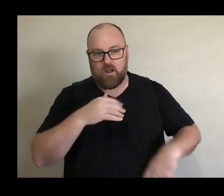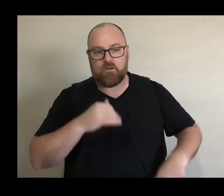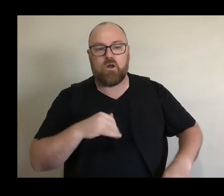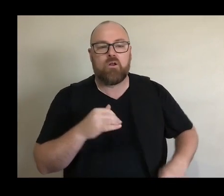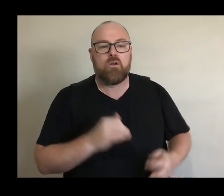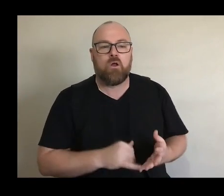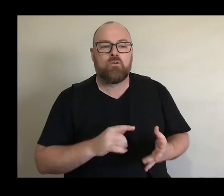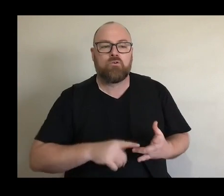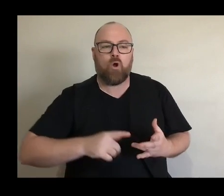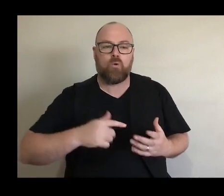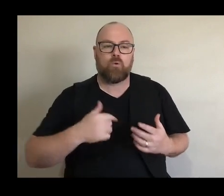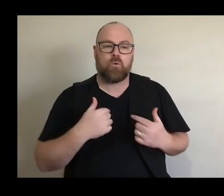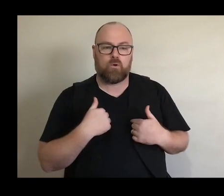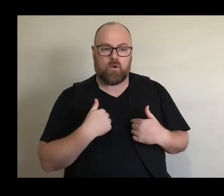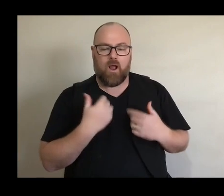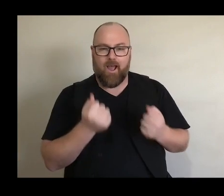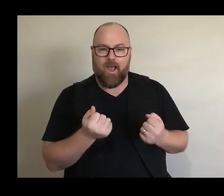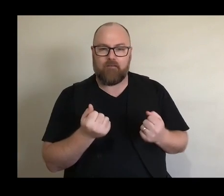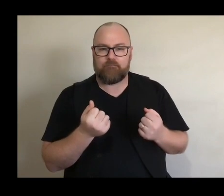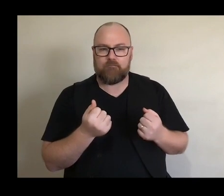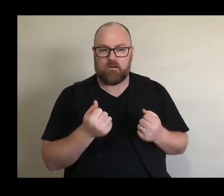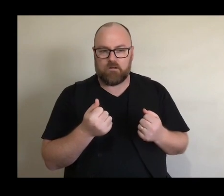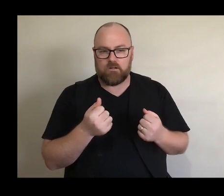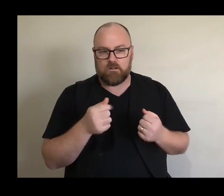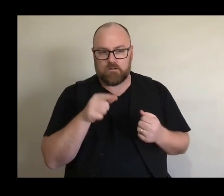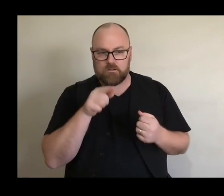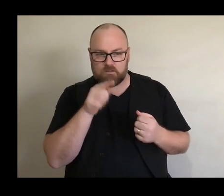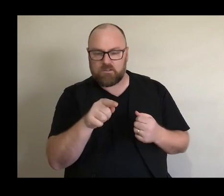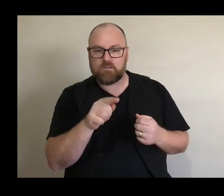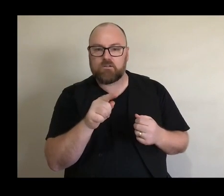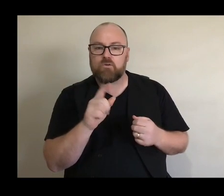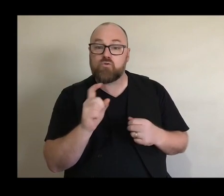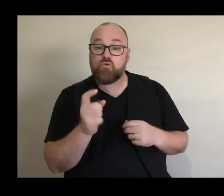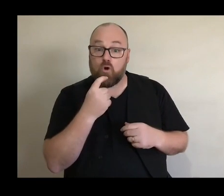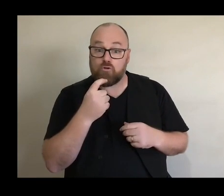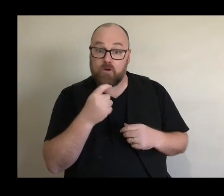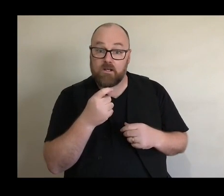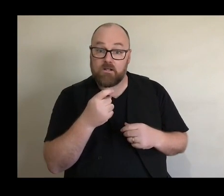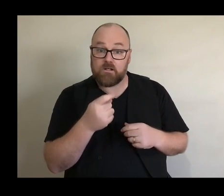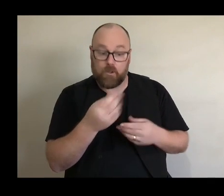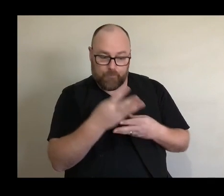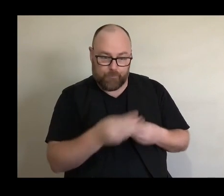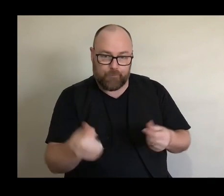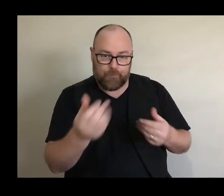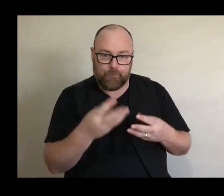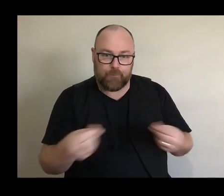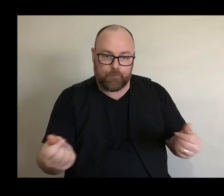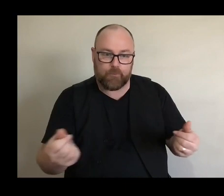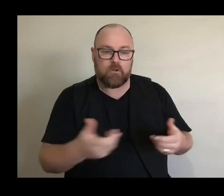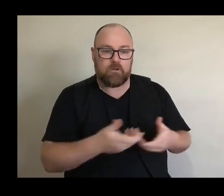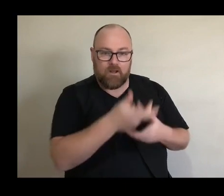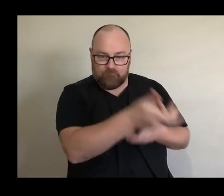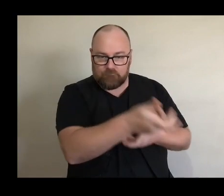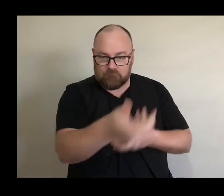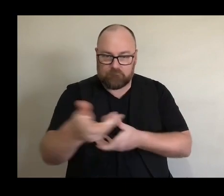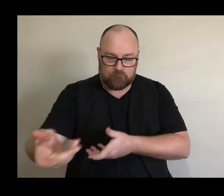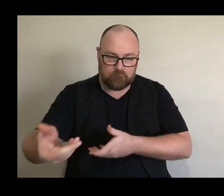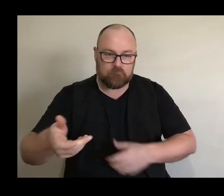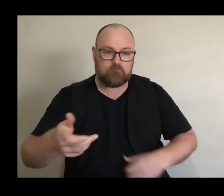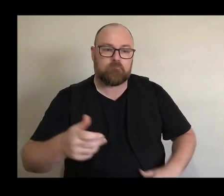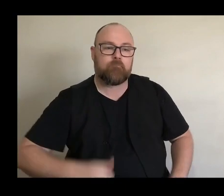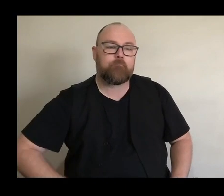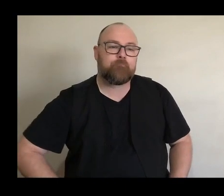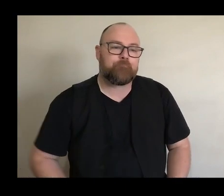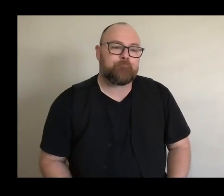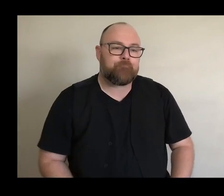contextual relationship to prefabricated concrete within the institutional architectural language of Canberra and